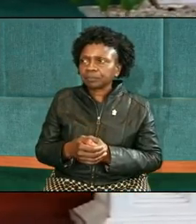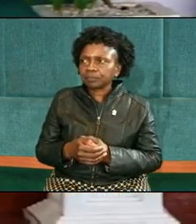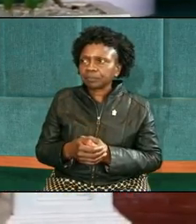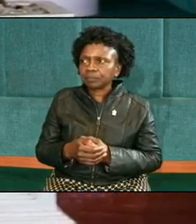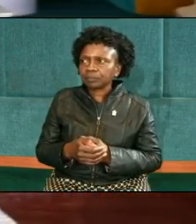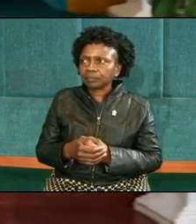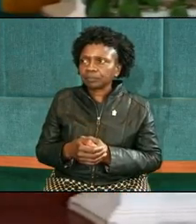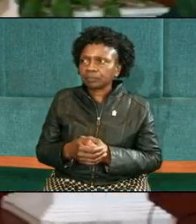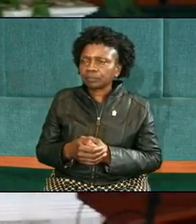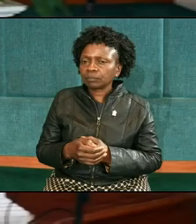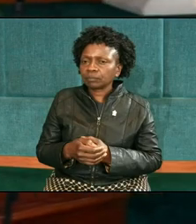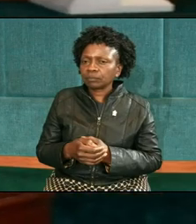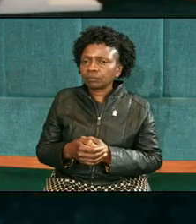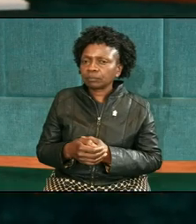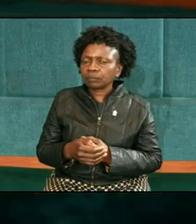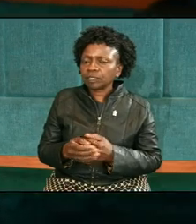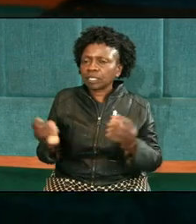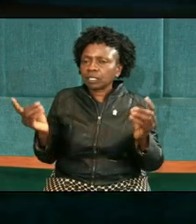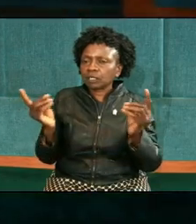What was the story?